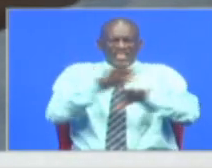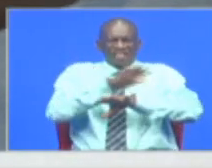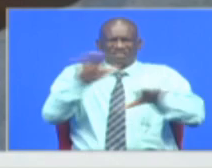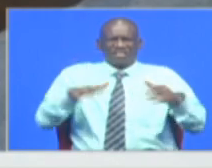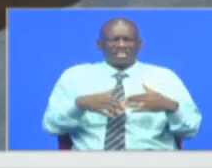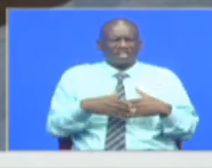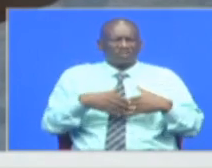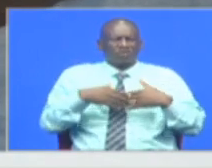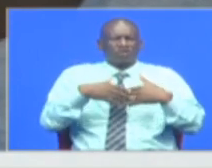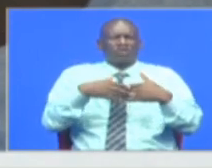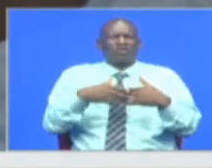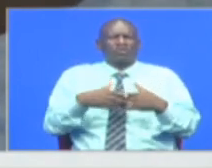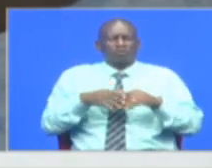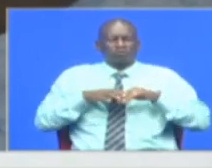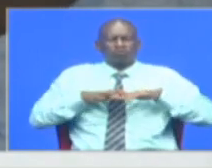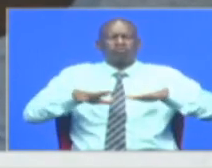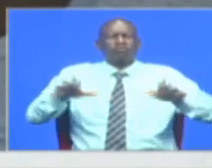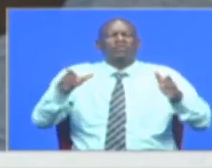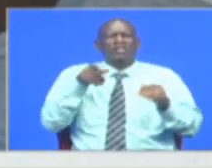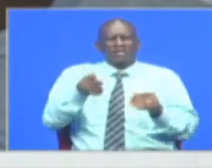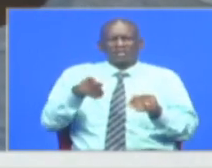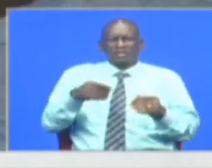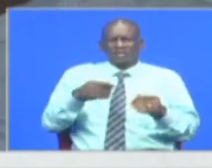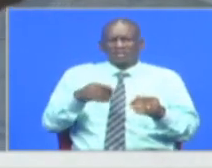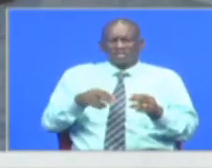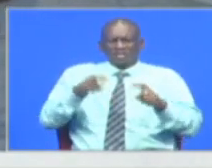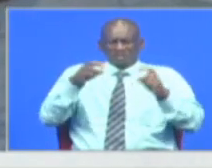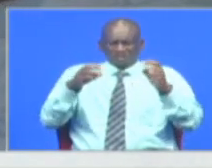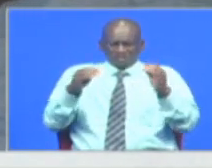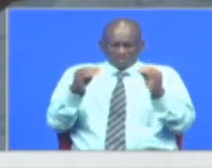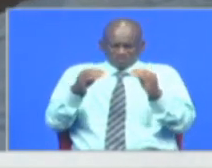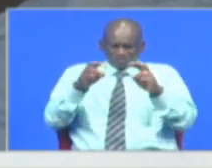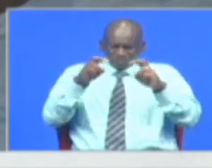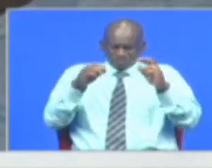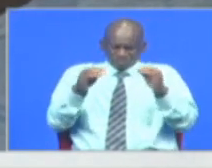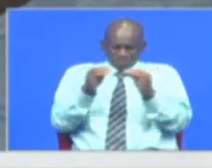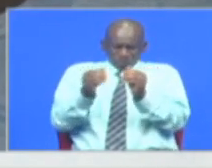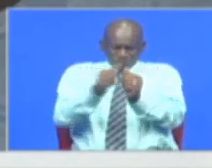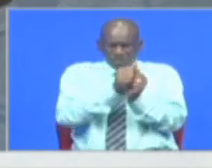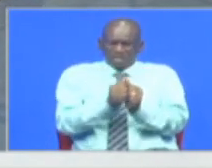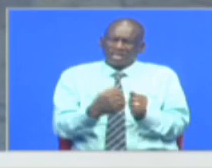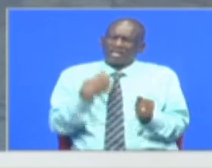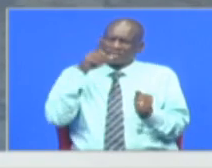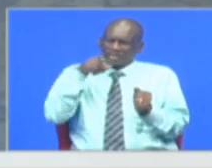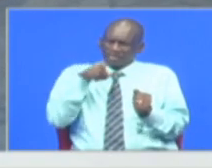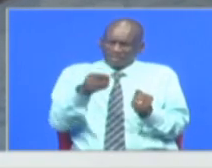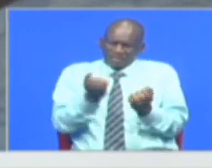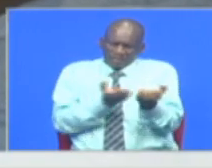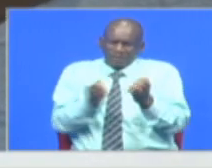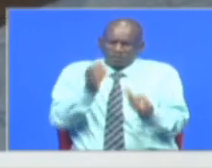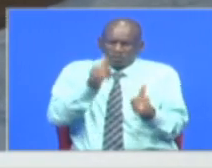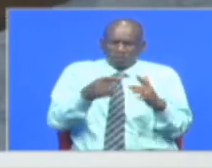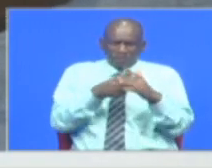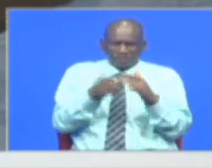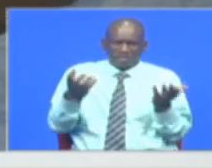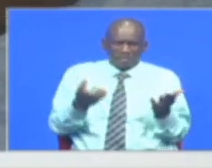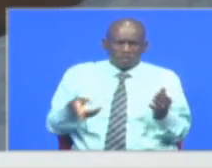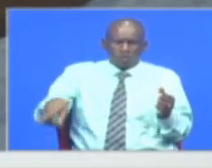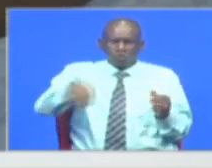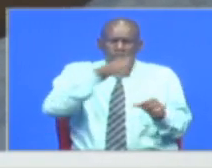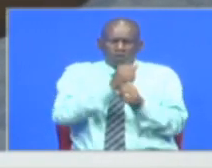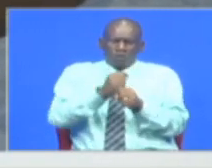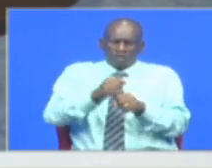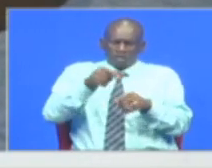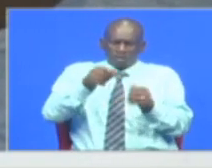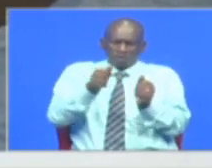of viral, he sat me down and he's like, you know, this is the business that you and I started. We are working on this,